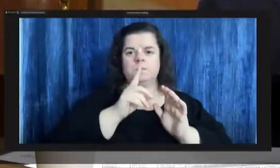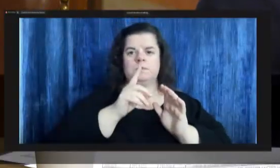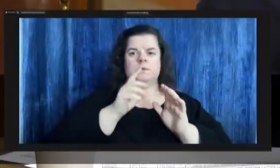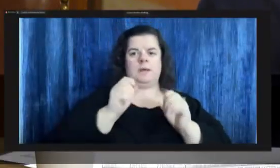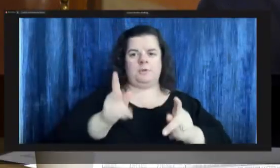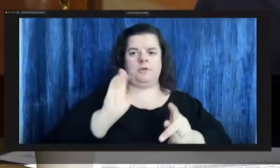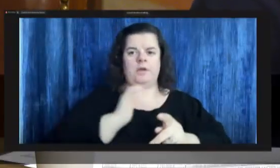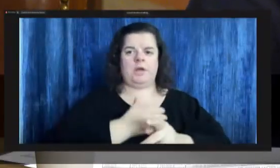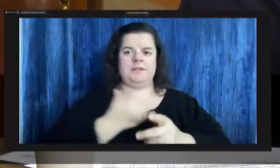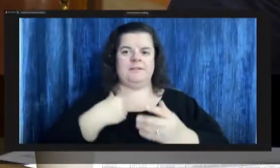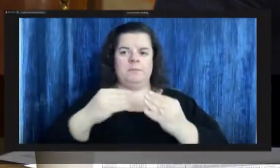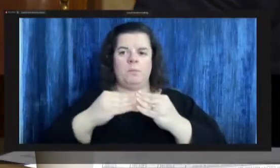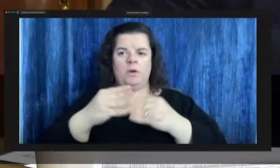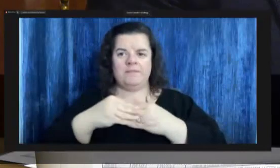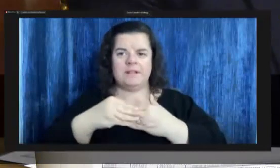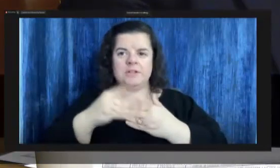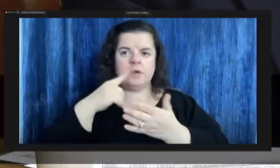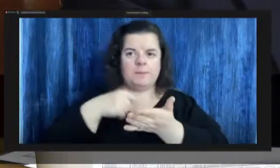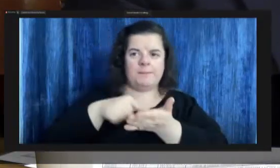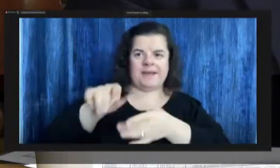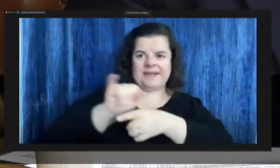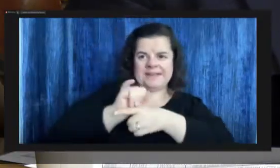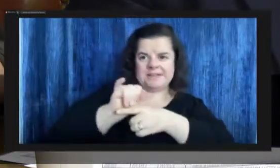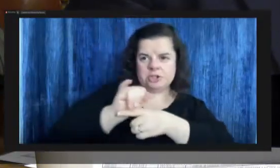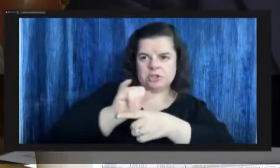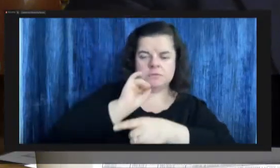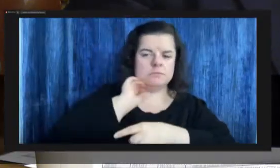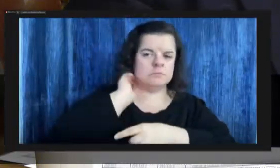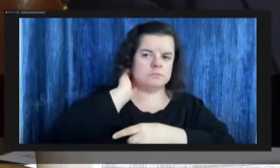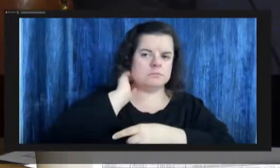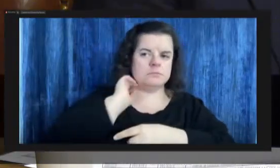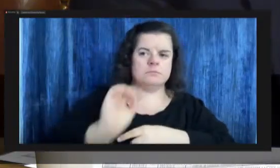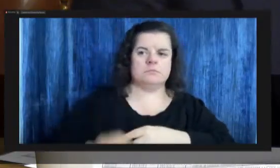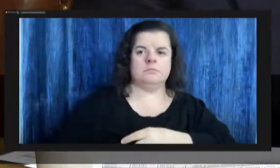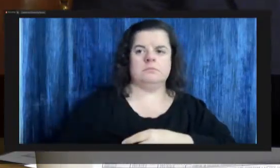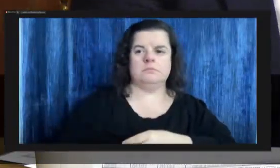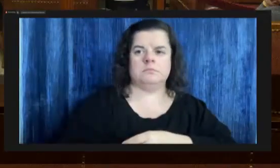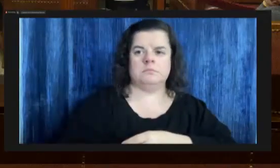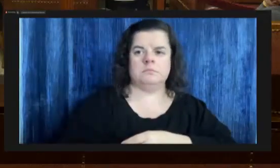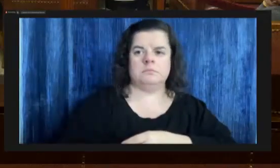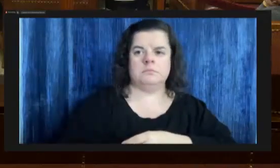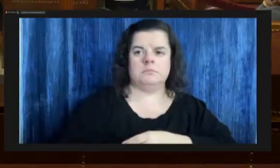more flexibility to pay interns. Yeah.